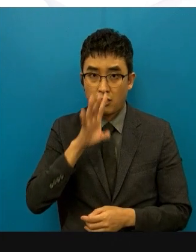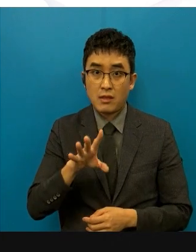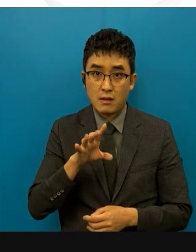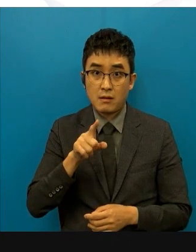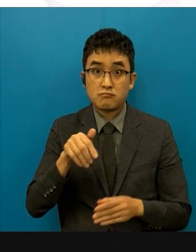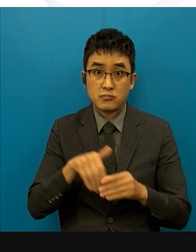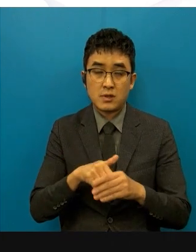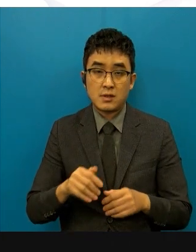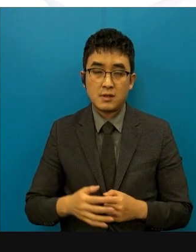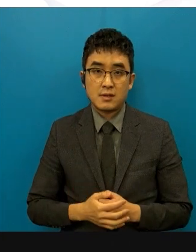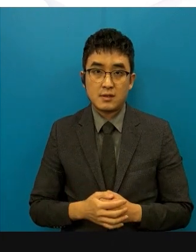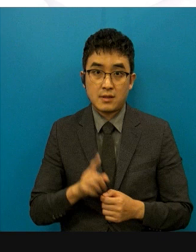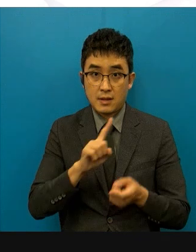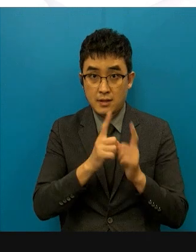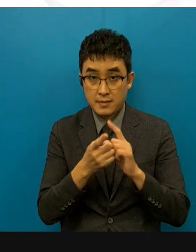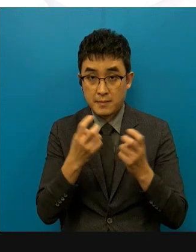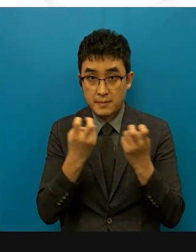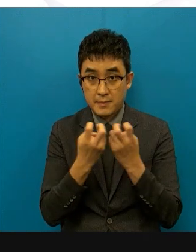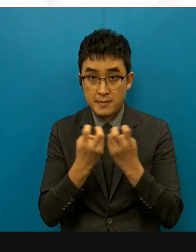facilities and